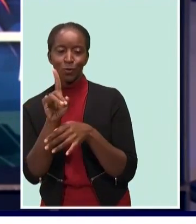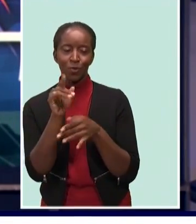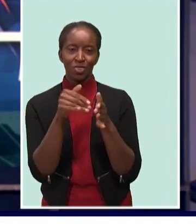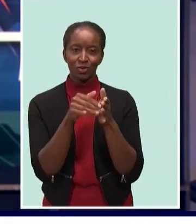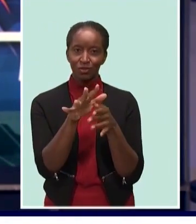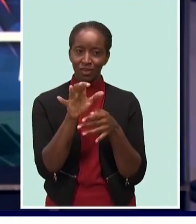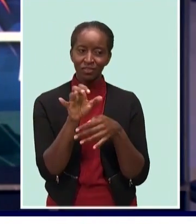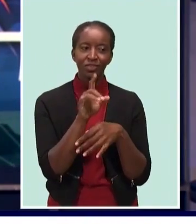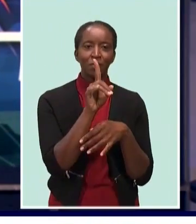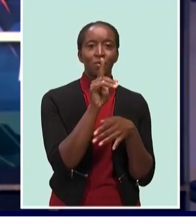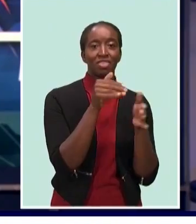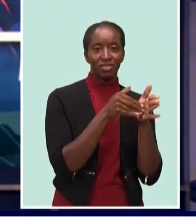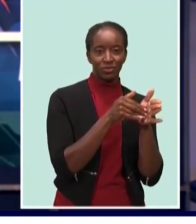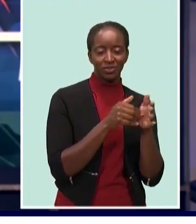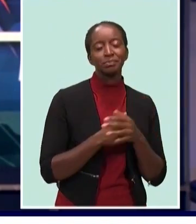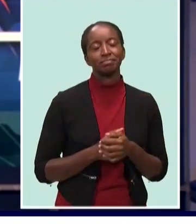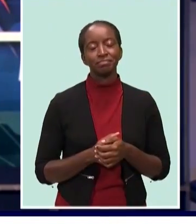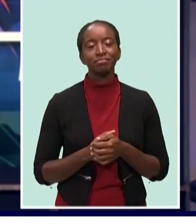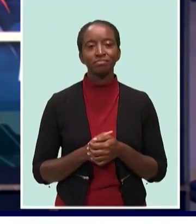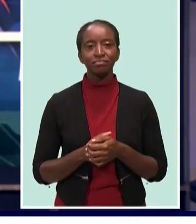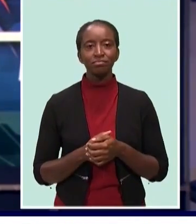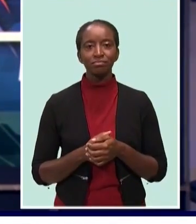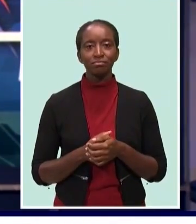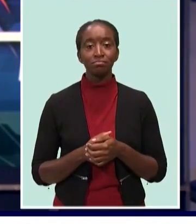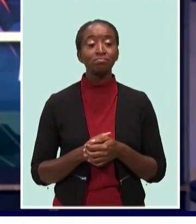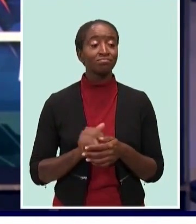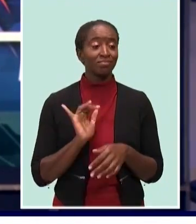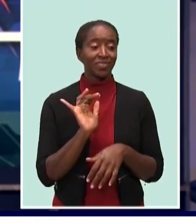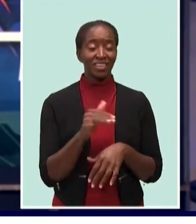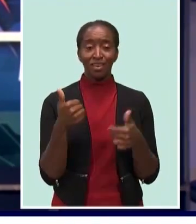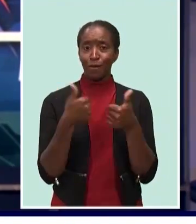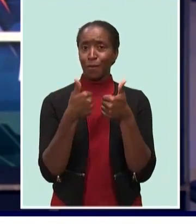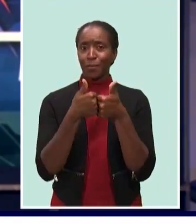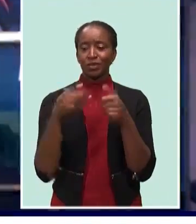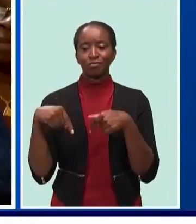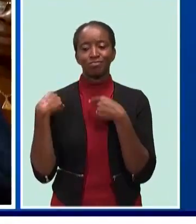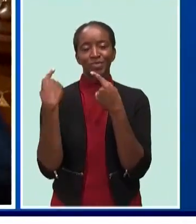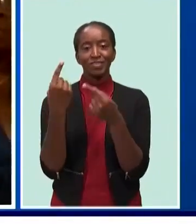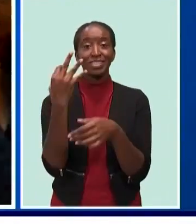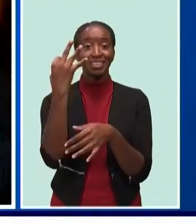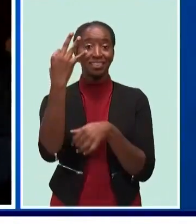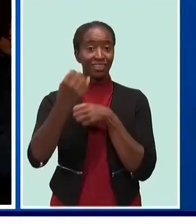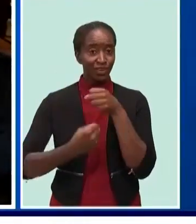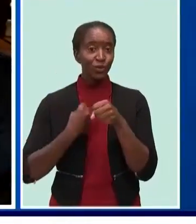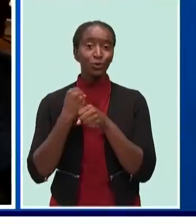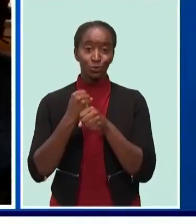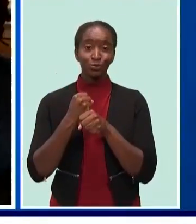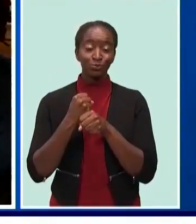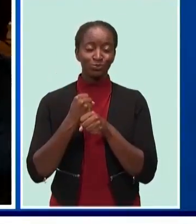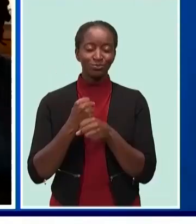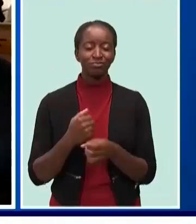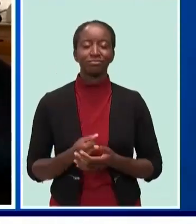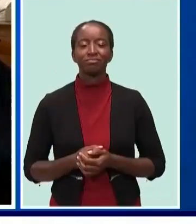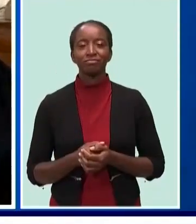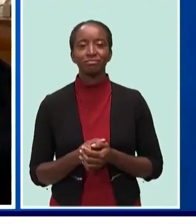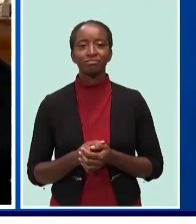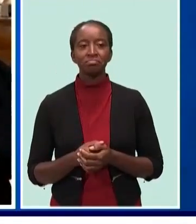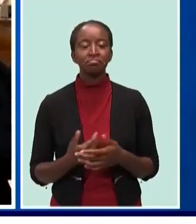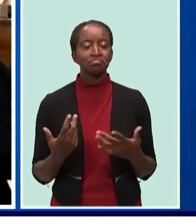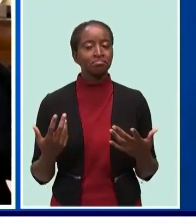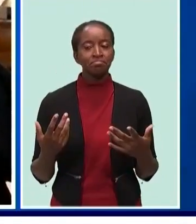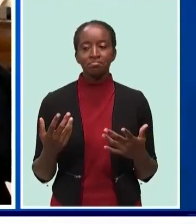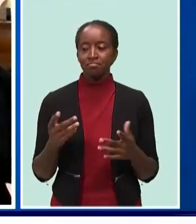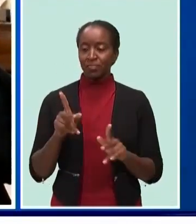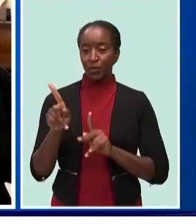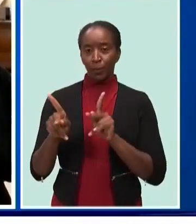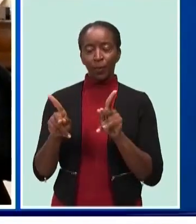Dolores Haynes says that they have been running the competition for the last 9 years. We are always grateful to be able to offer something back